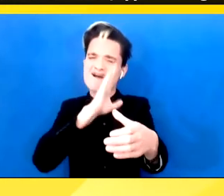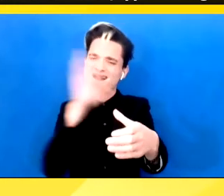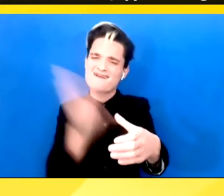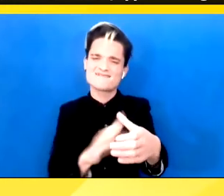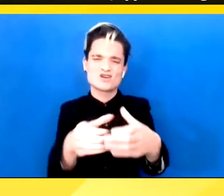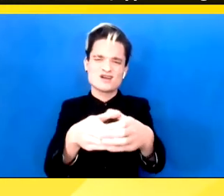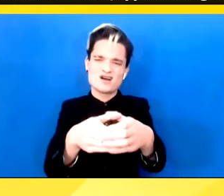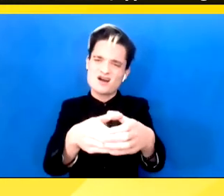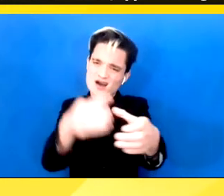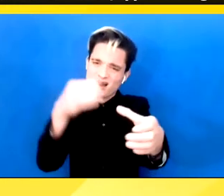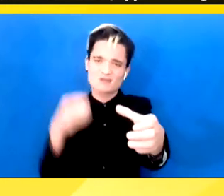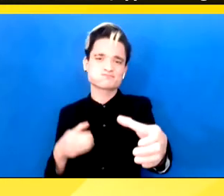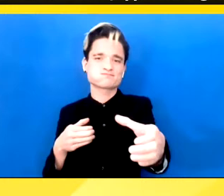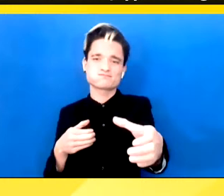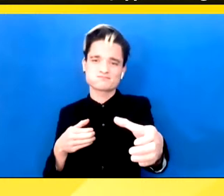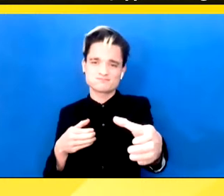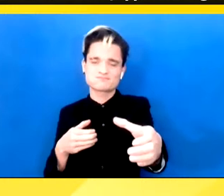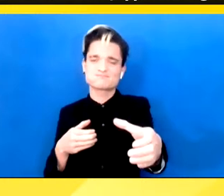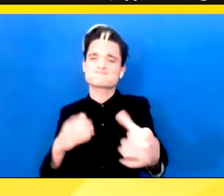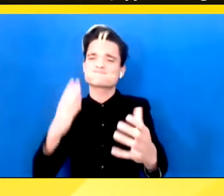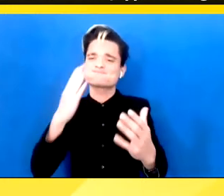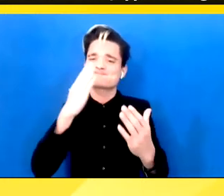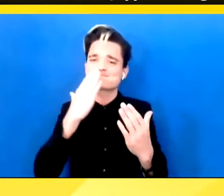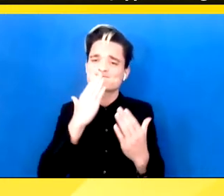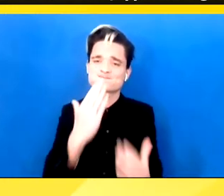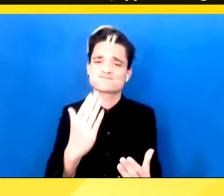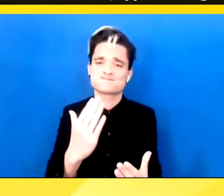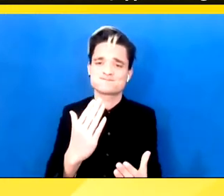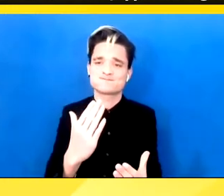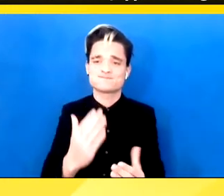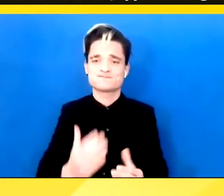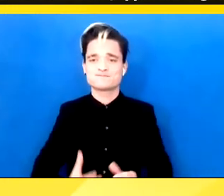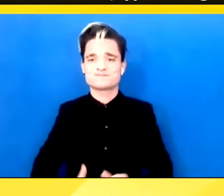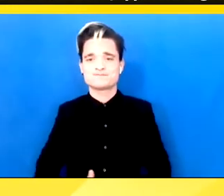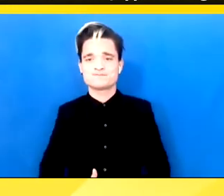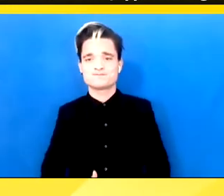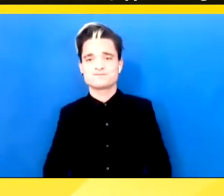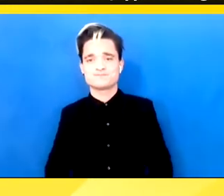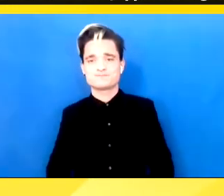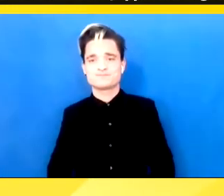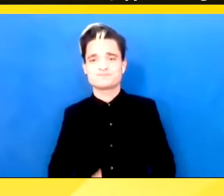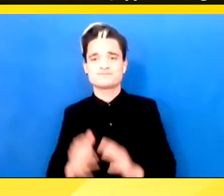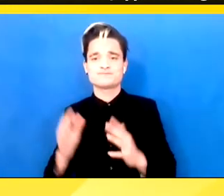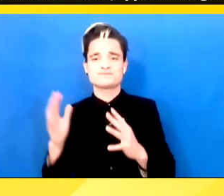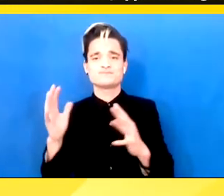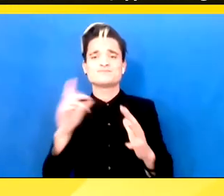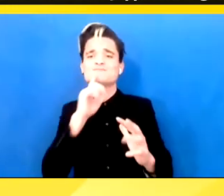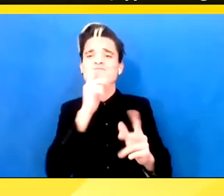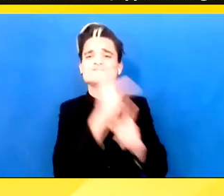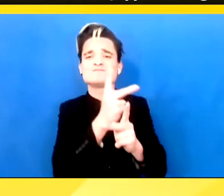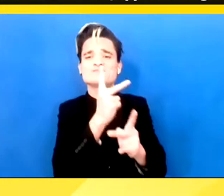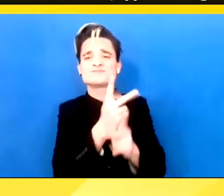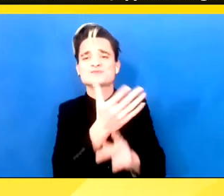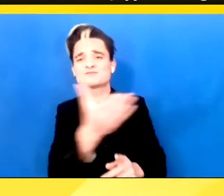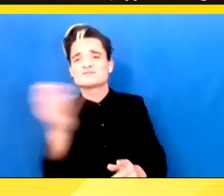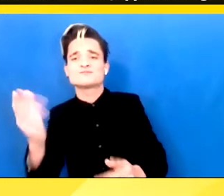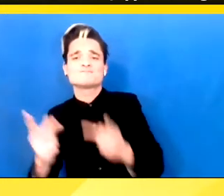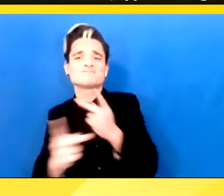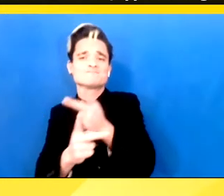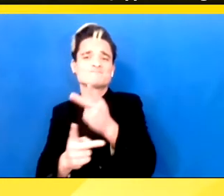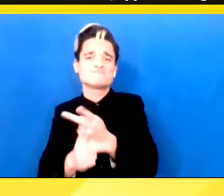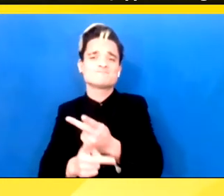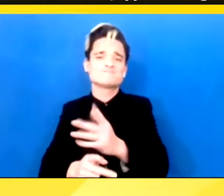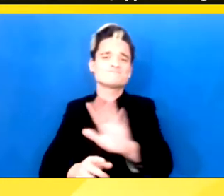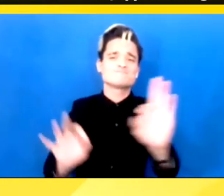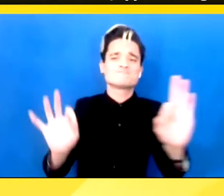not one step back. Thank you. Take care, everybody. All right. Thank you so much. Thank you